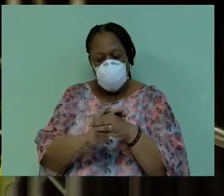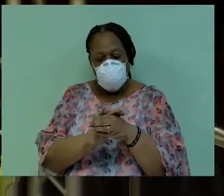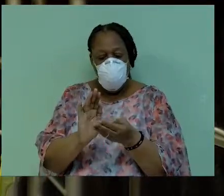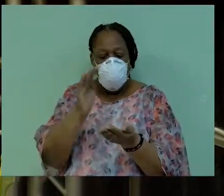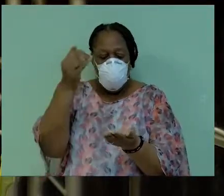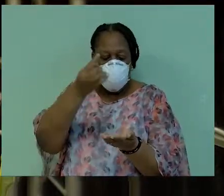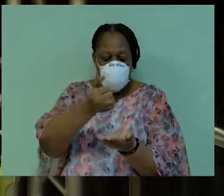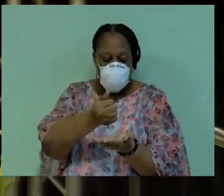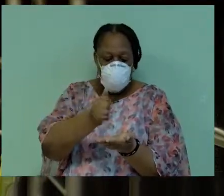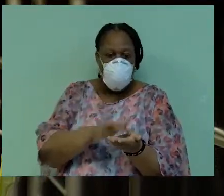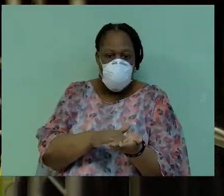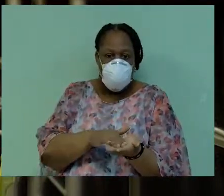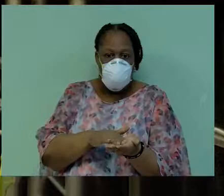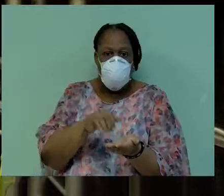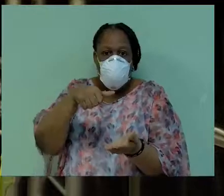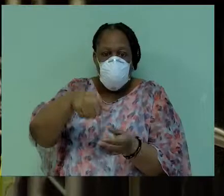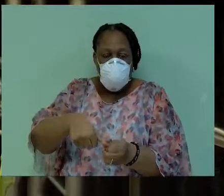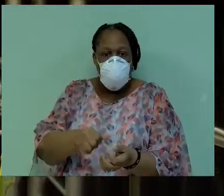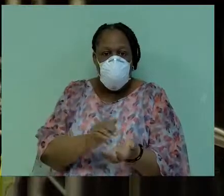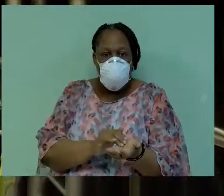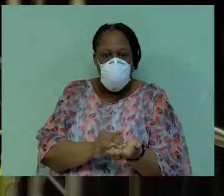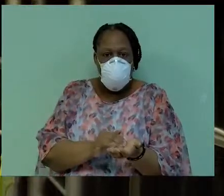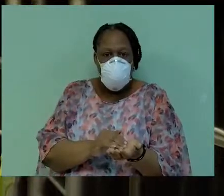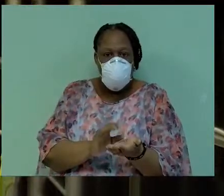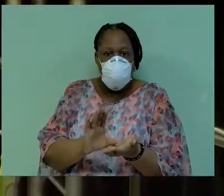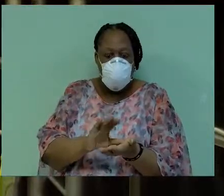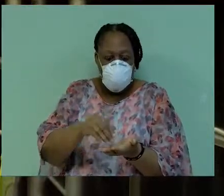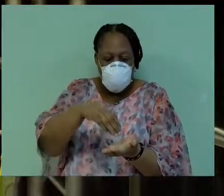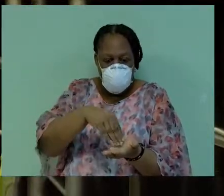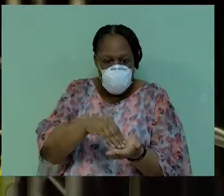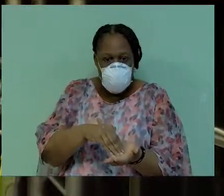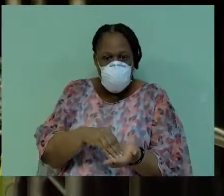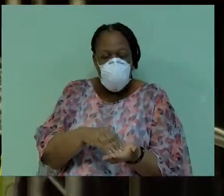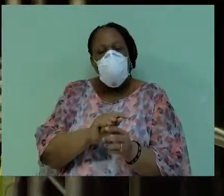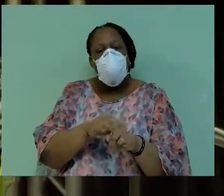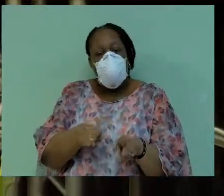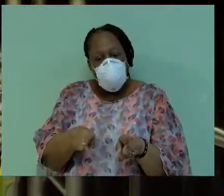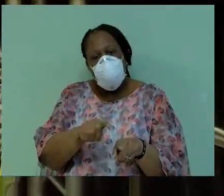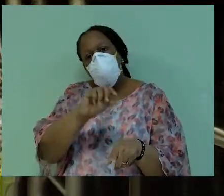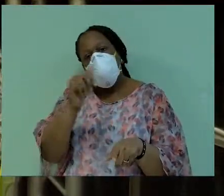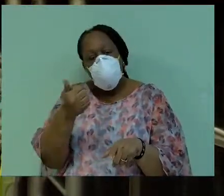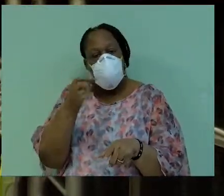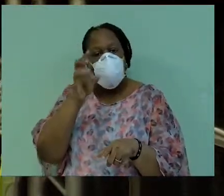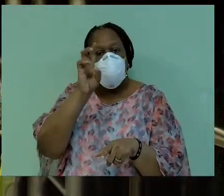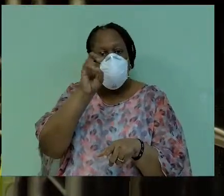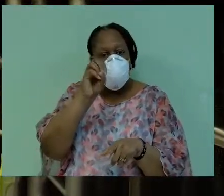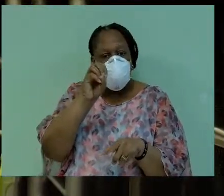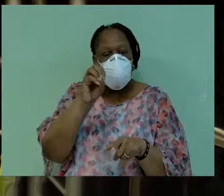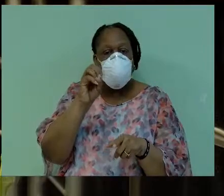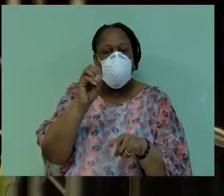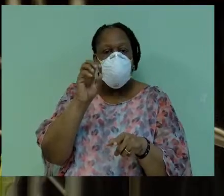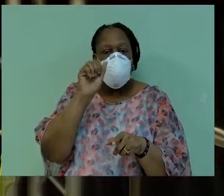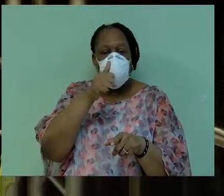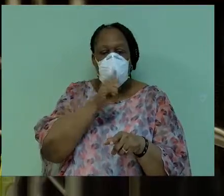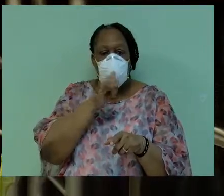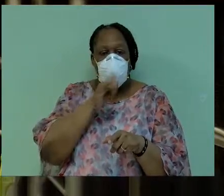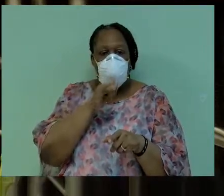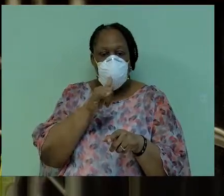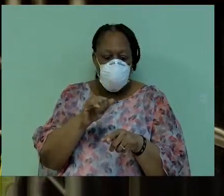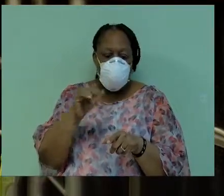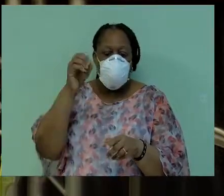basically how it works in a nutshell, and why the 70% is more pliable over the